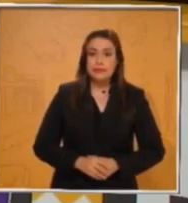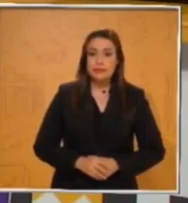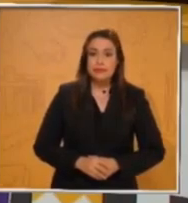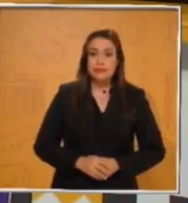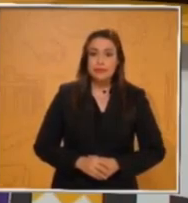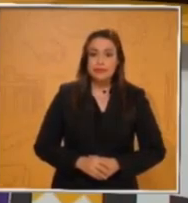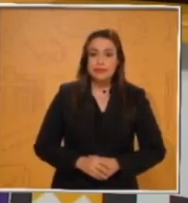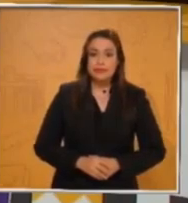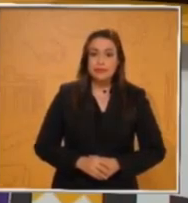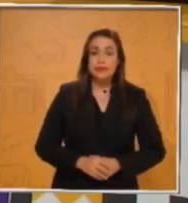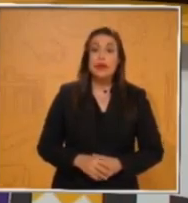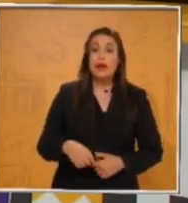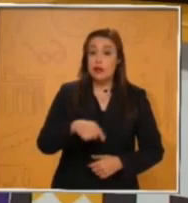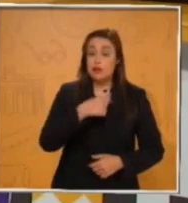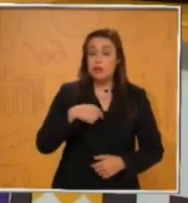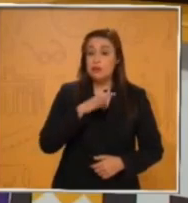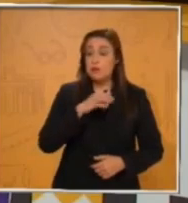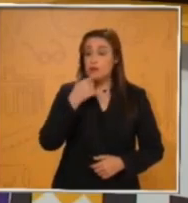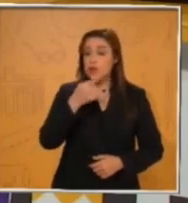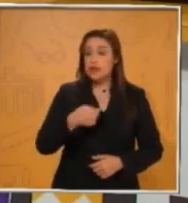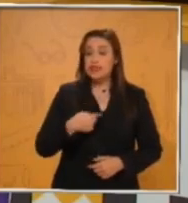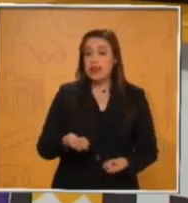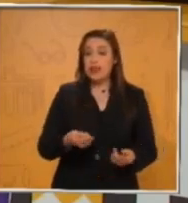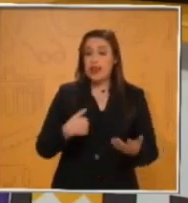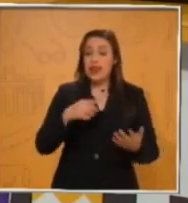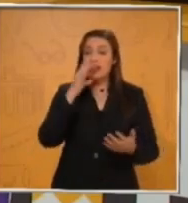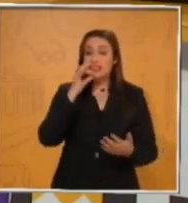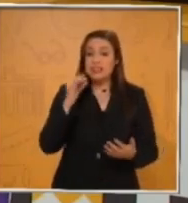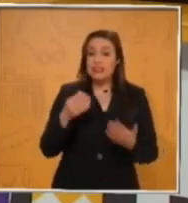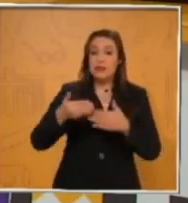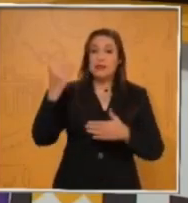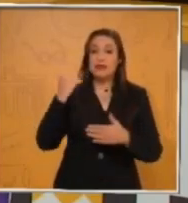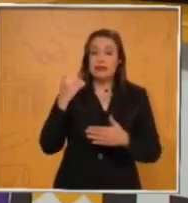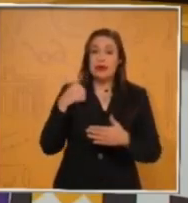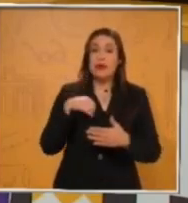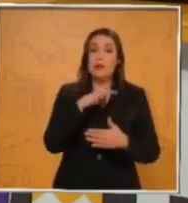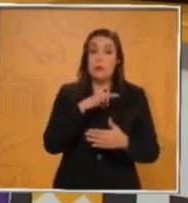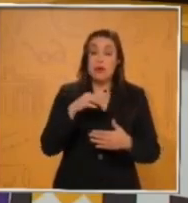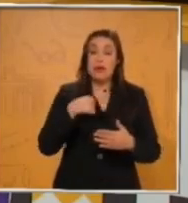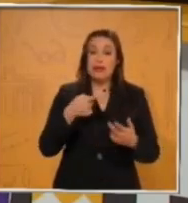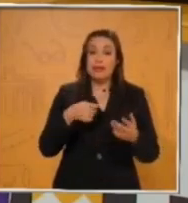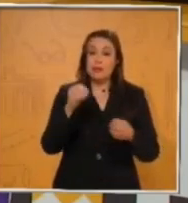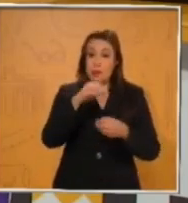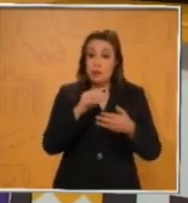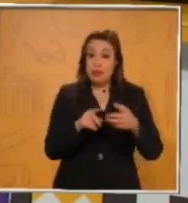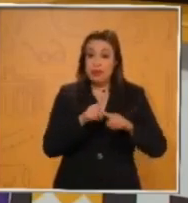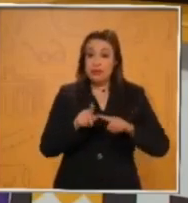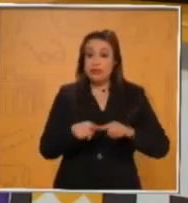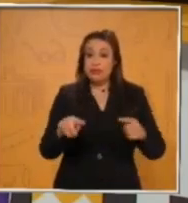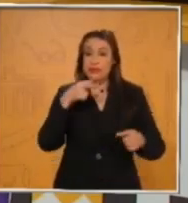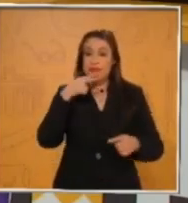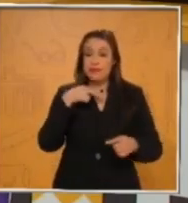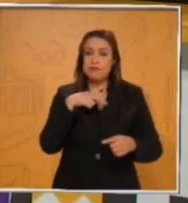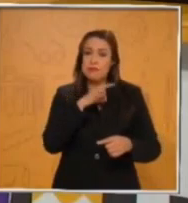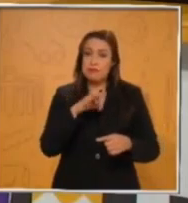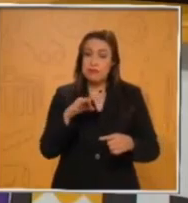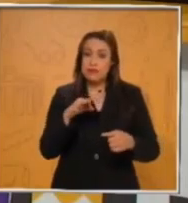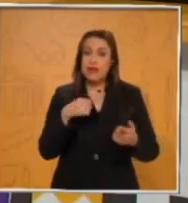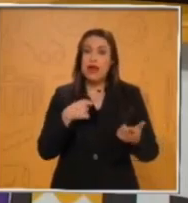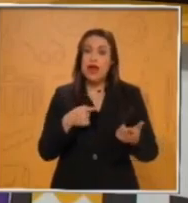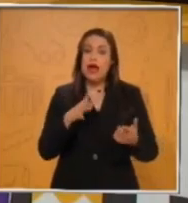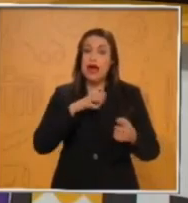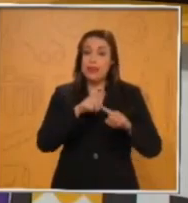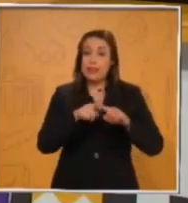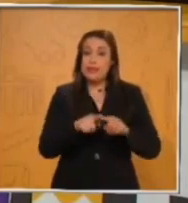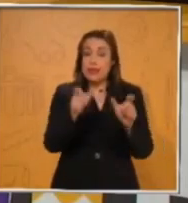And to talk about the simple past, it's very important the use of past verbs. To talk about past verbs, we have 2